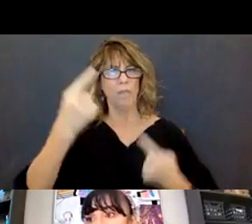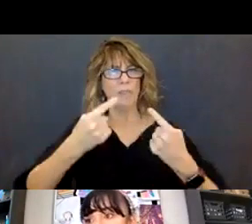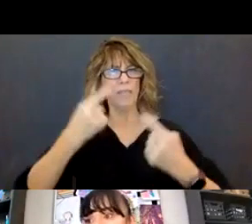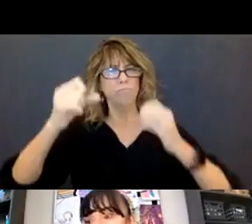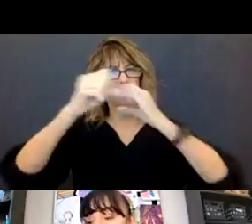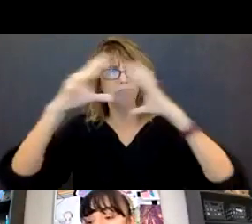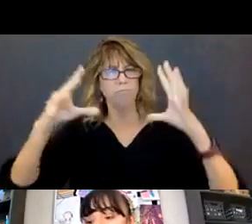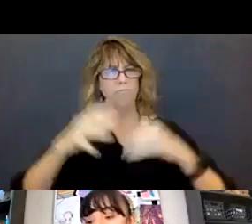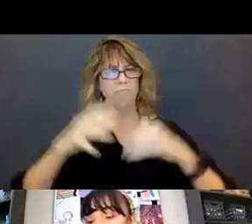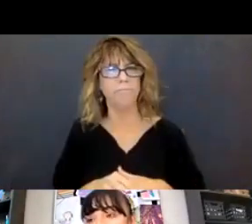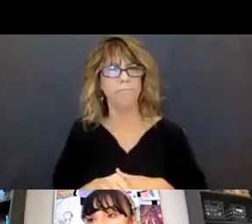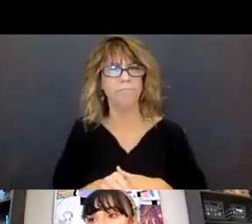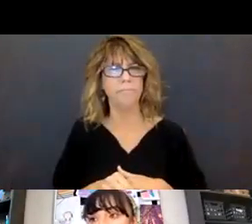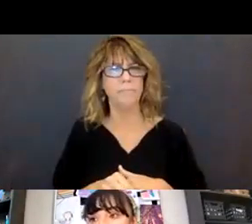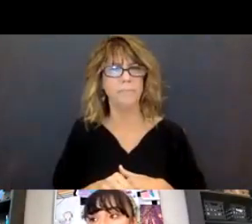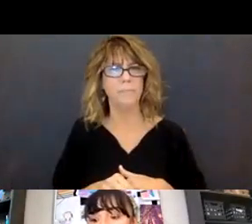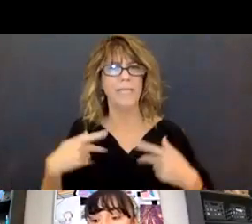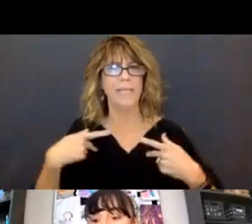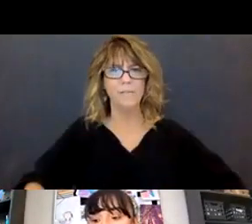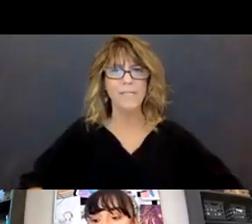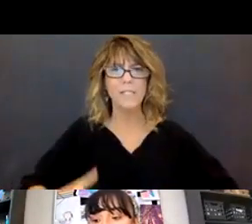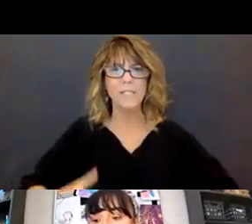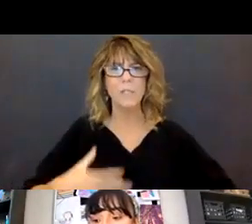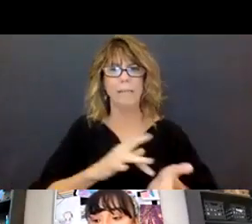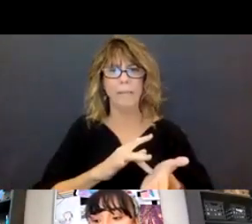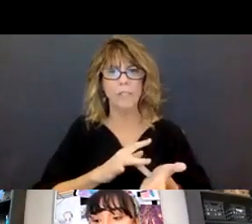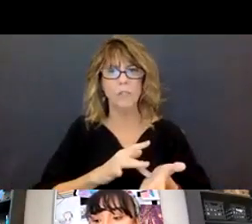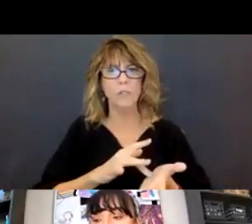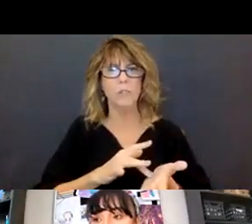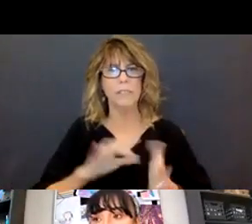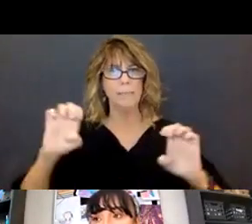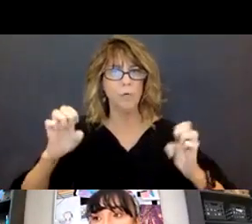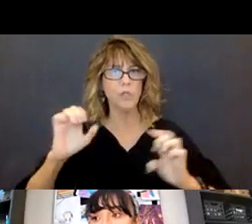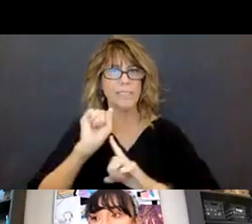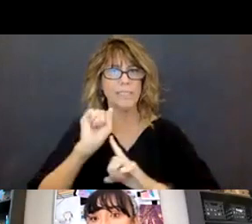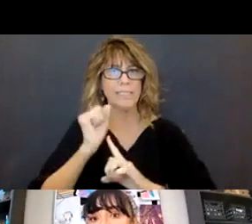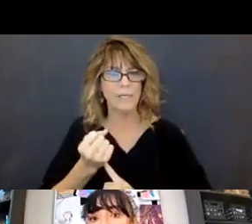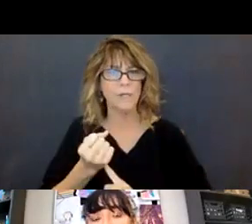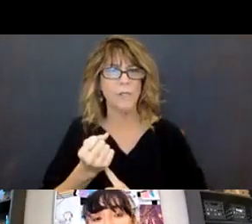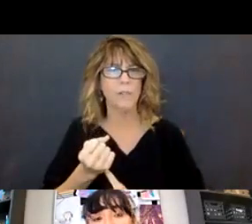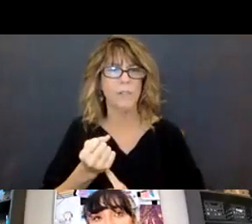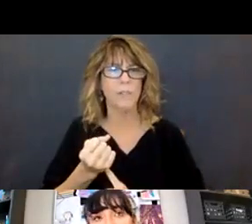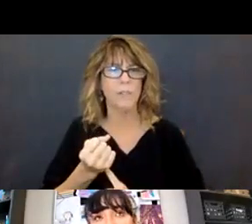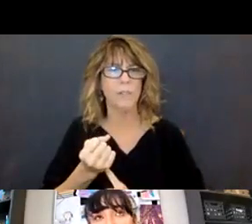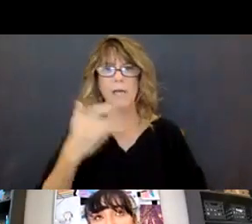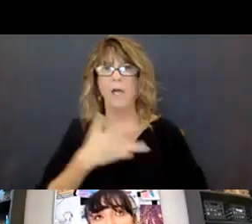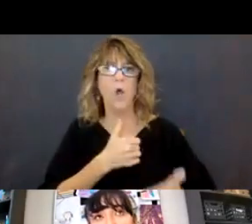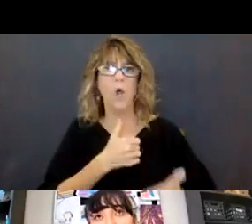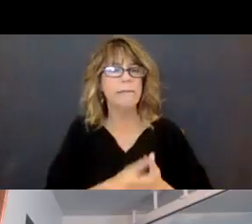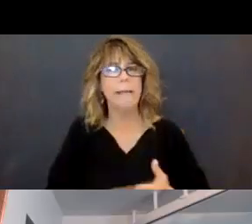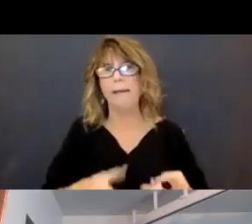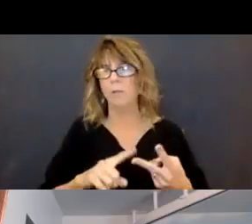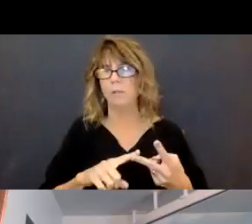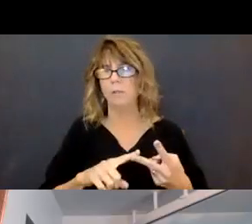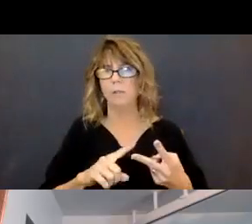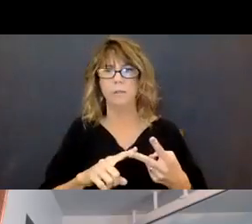example of someone in a physical or medical emergency, say they've had a heart attack or they've been in a